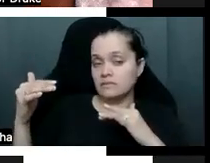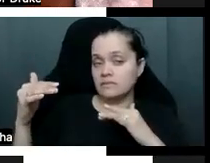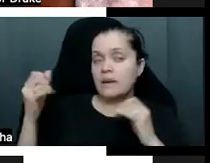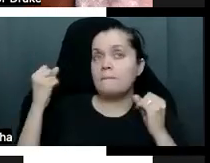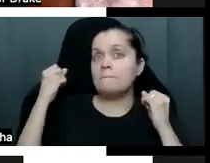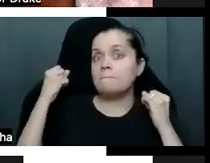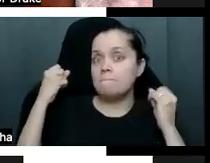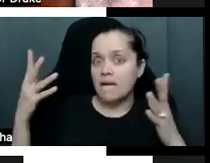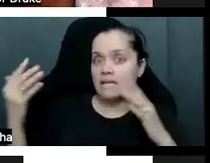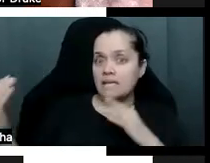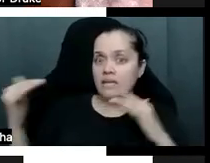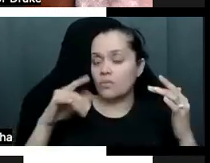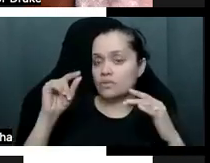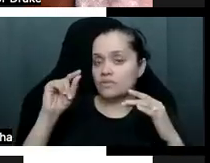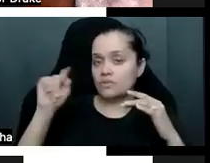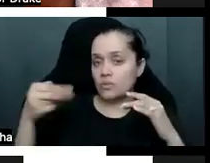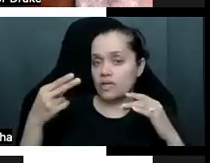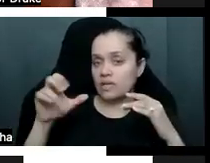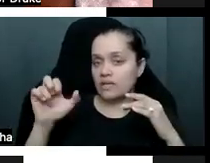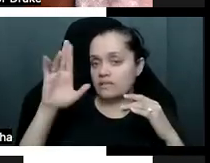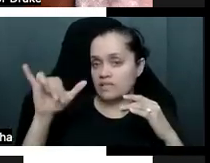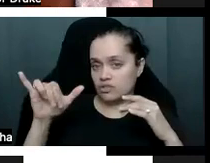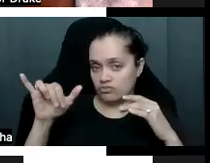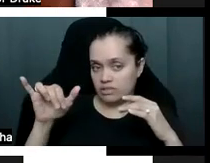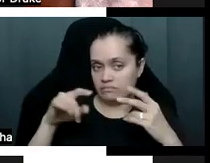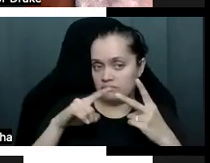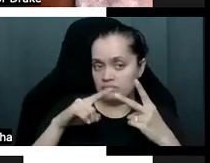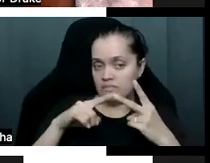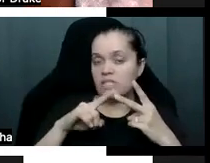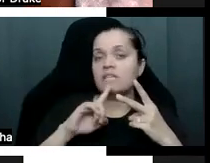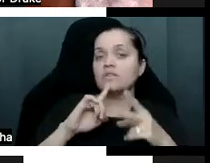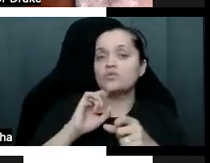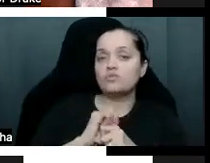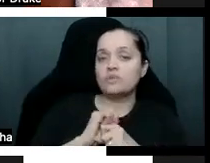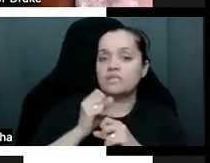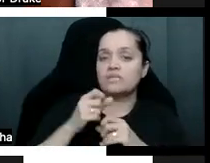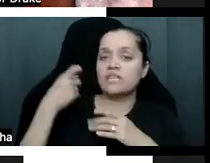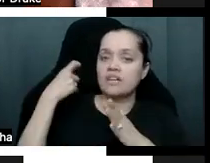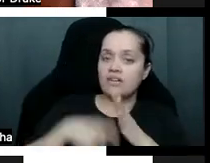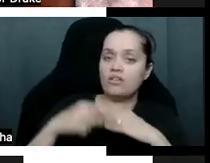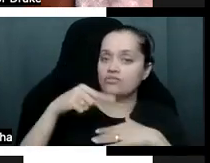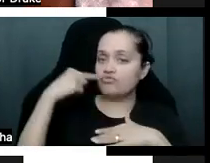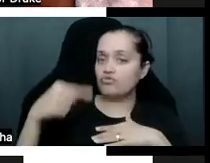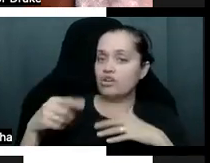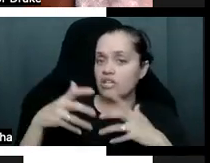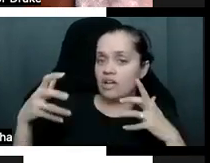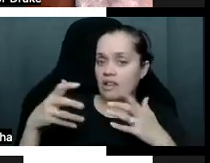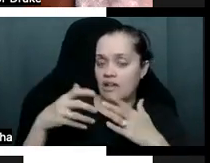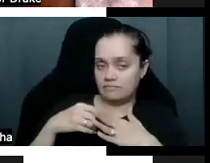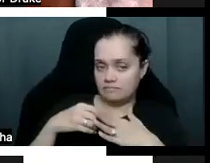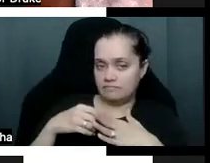Numerous wars of the 20th century that really cost Russia.